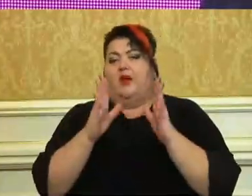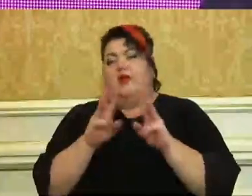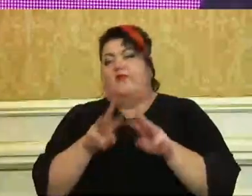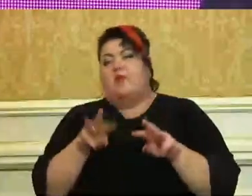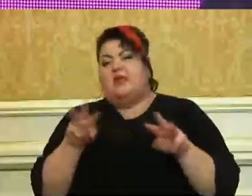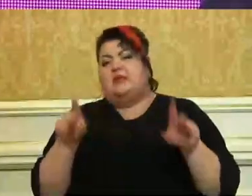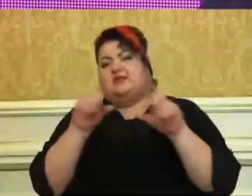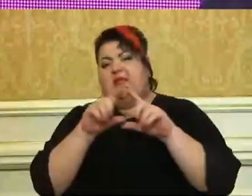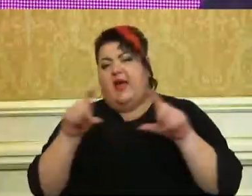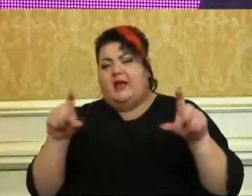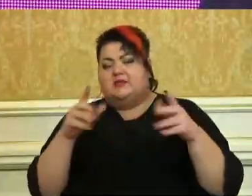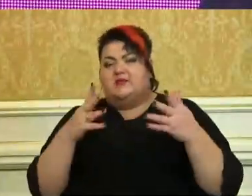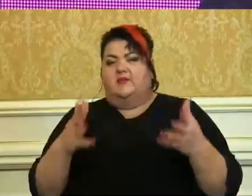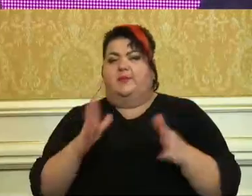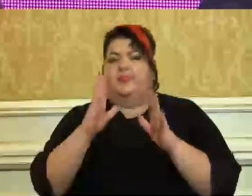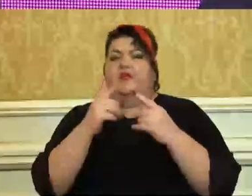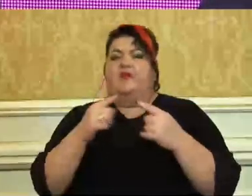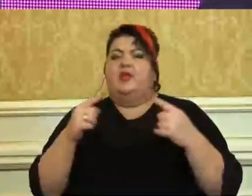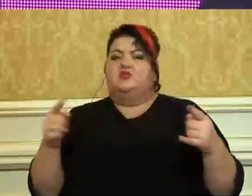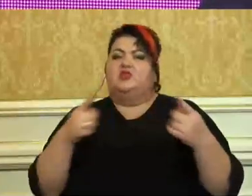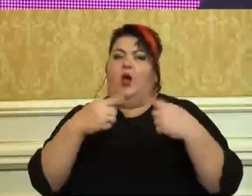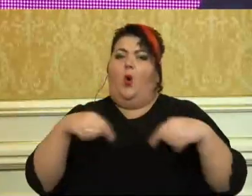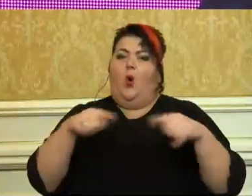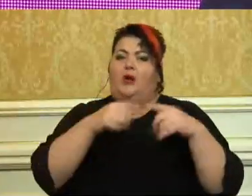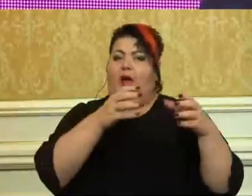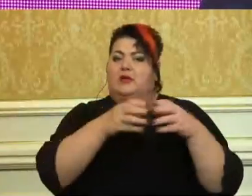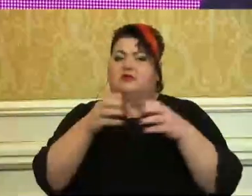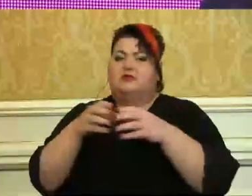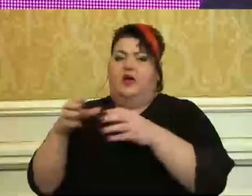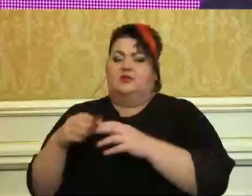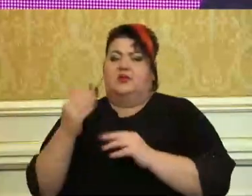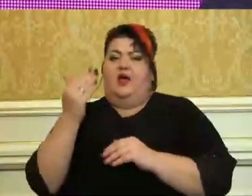women, those who are working for the technological companies, ministries, and other organizations,